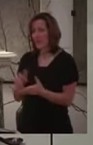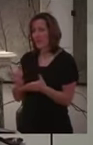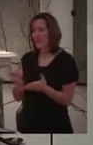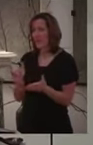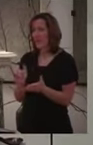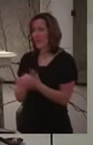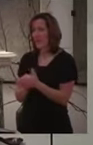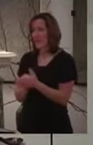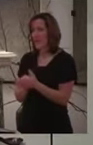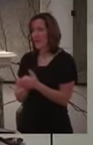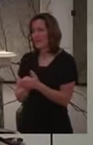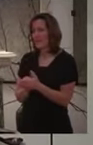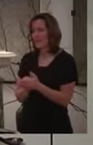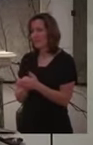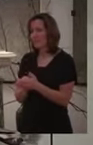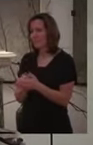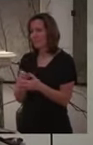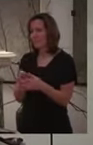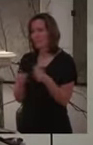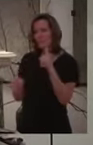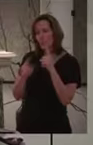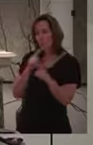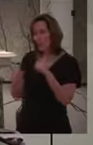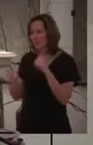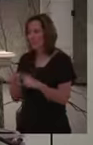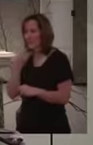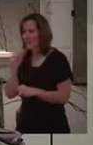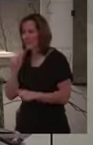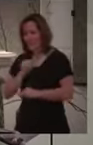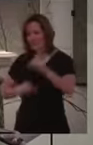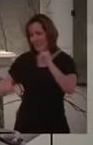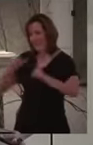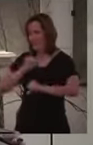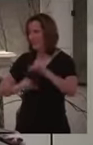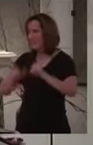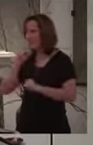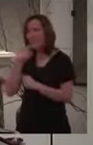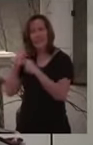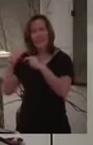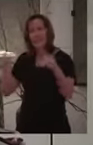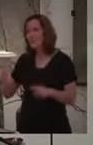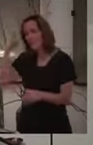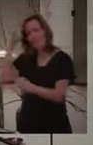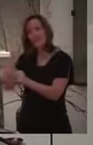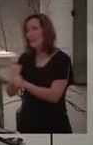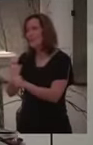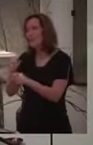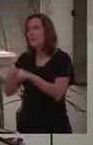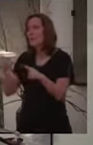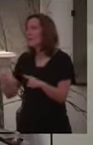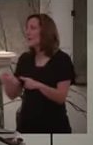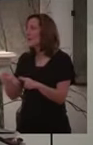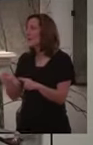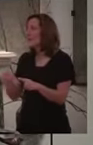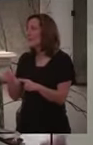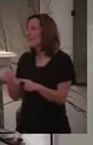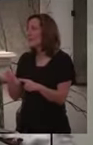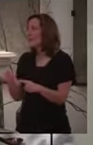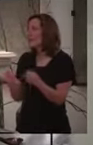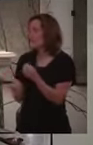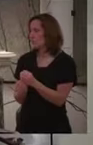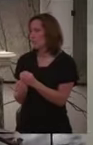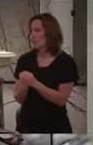In that give and take, we find that doubt is not the opposite of faith as something. Rather, it is a